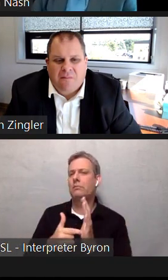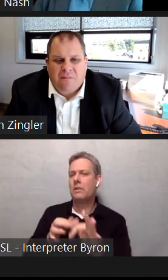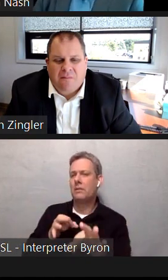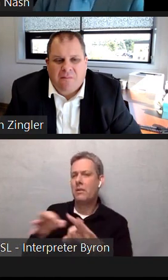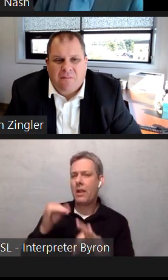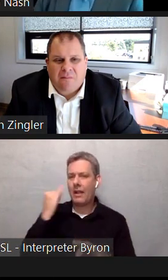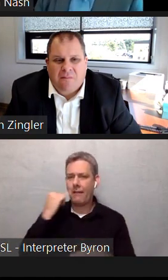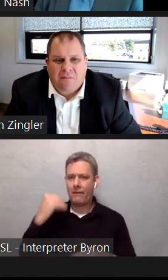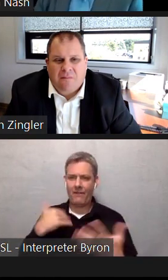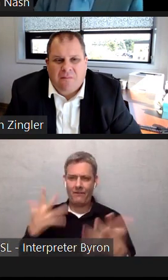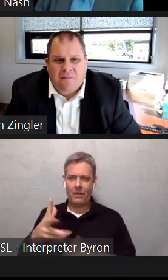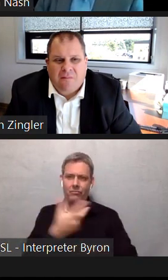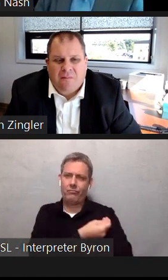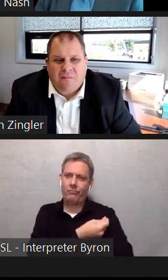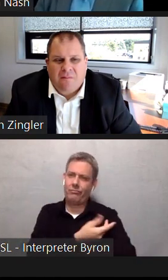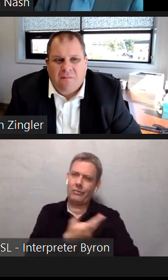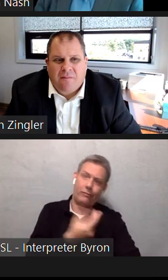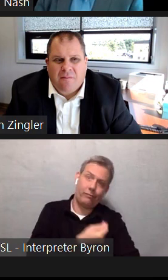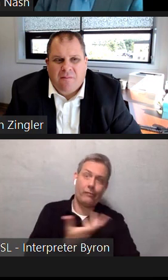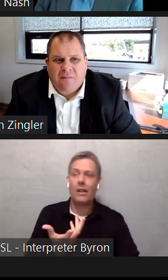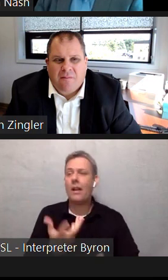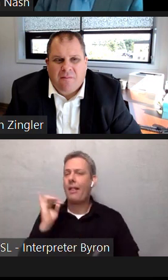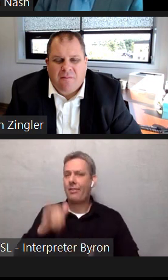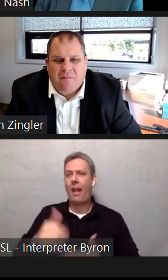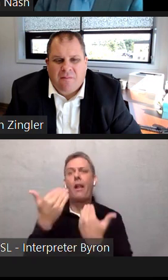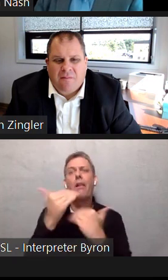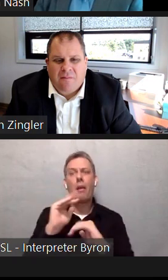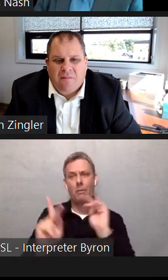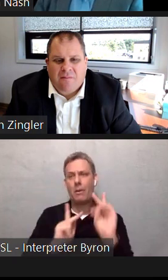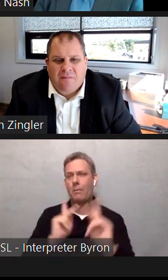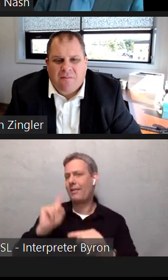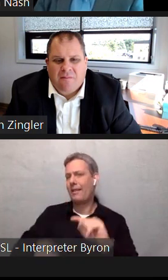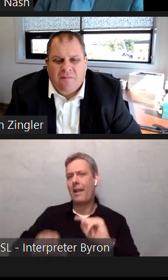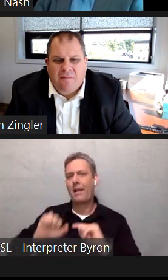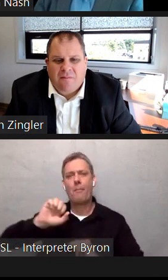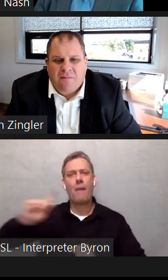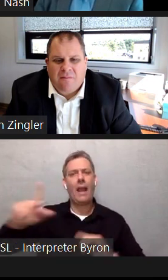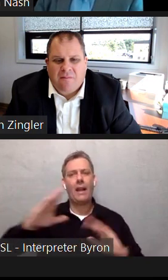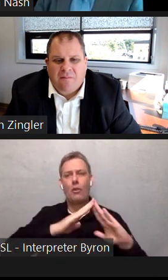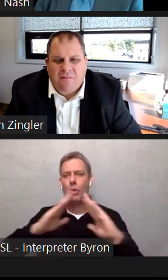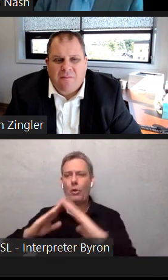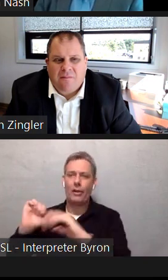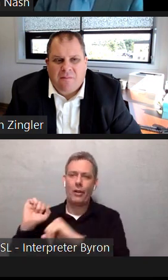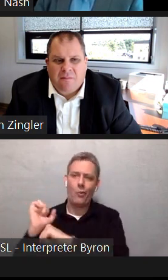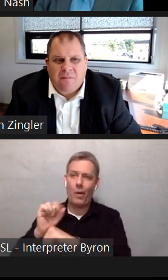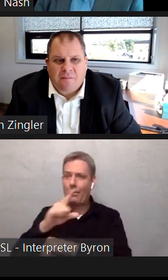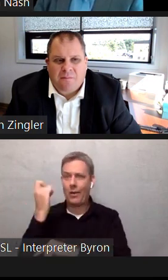limiting people from getting back into the community because agency policy doesn't disclose that.